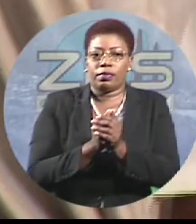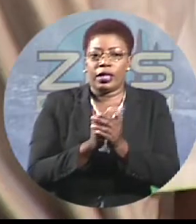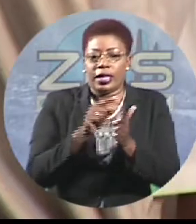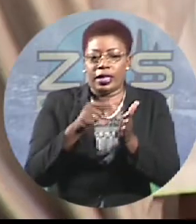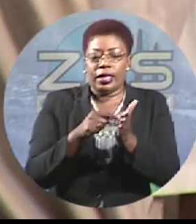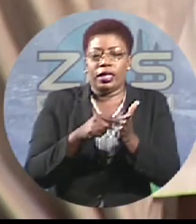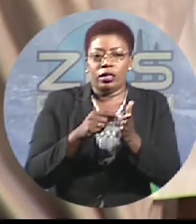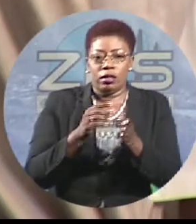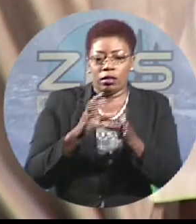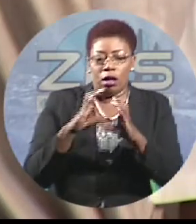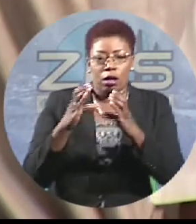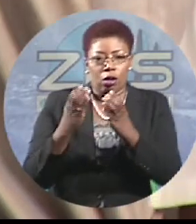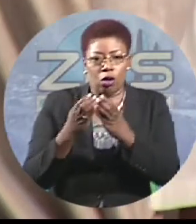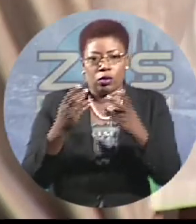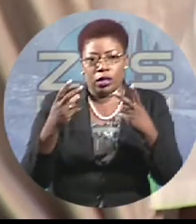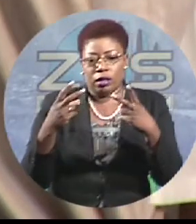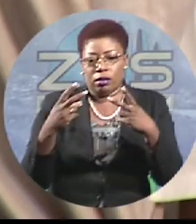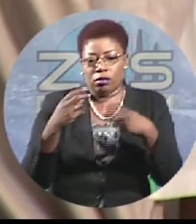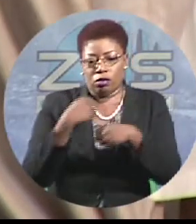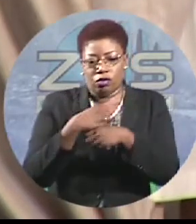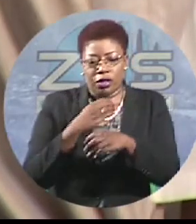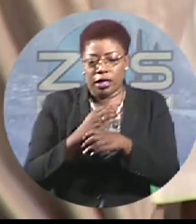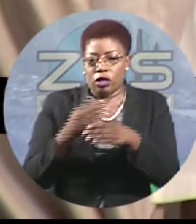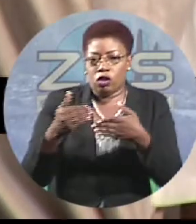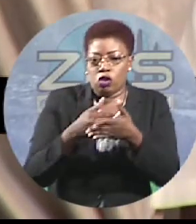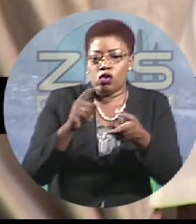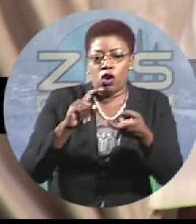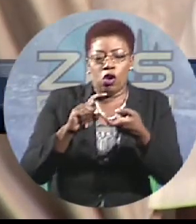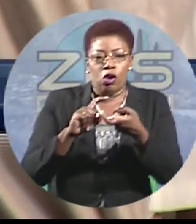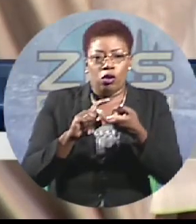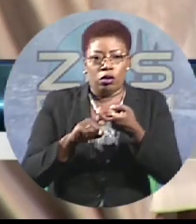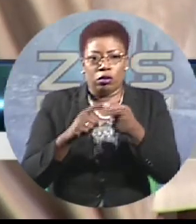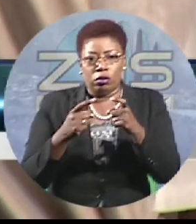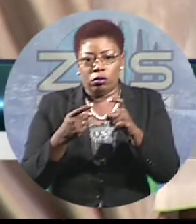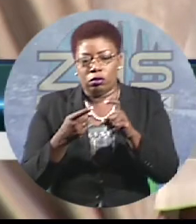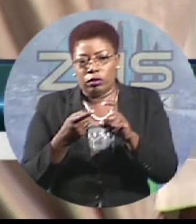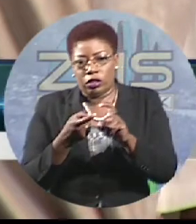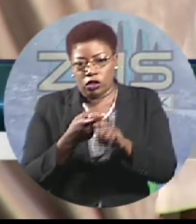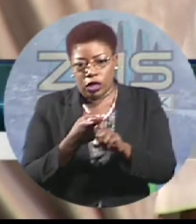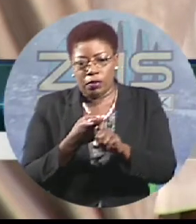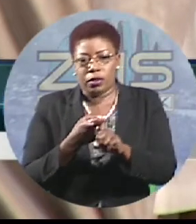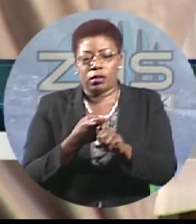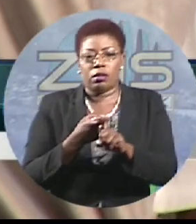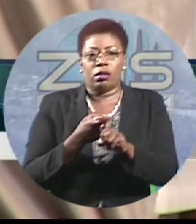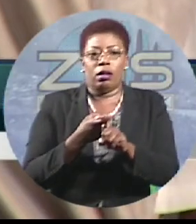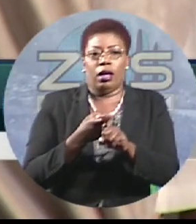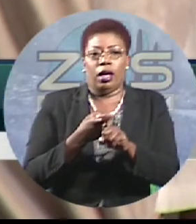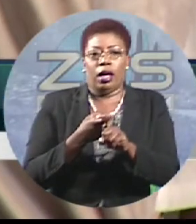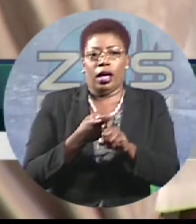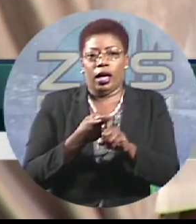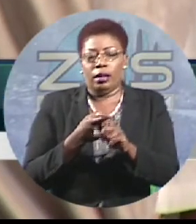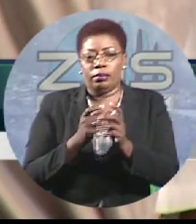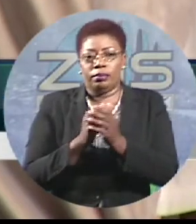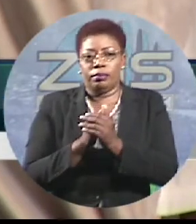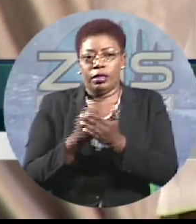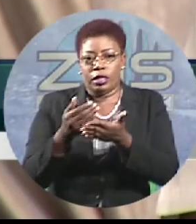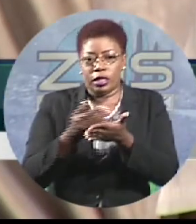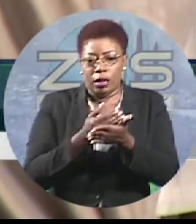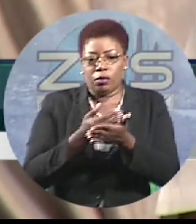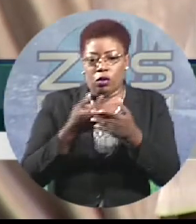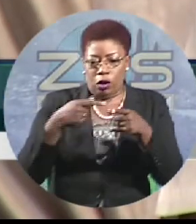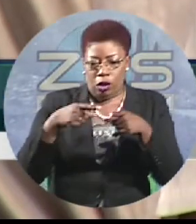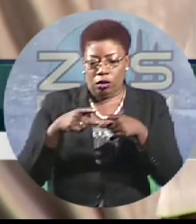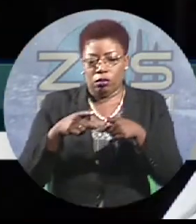made new friendships and we refreshed old ones, and some of them will be go a long